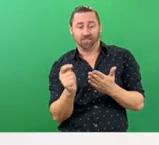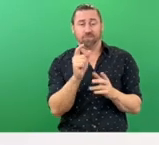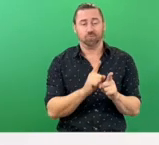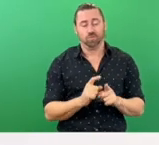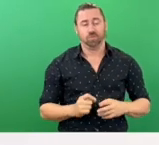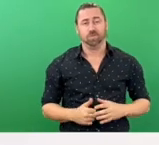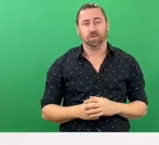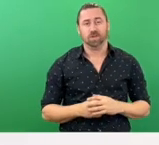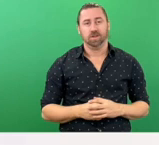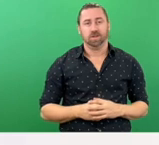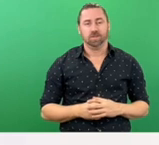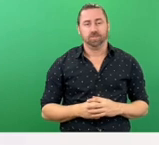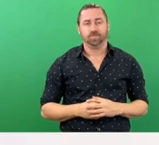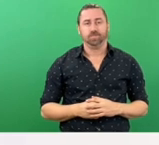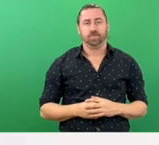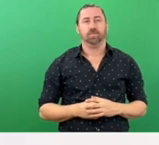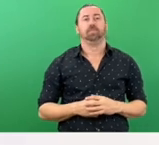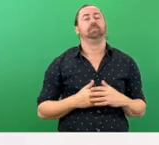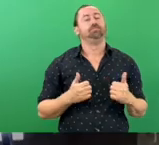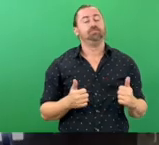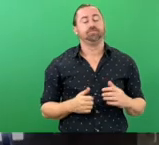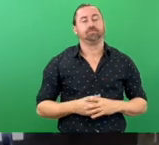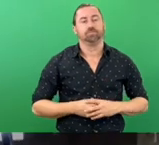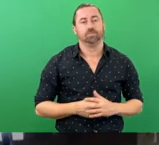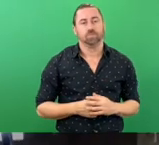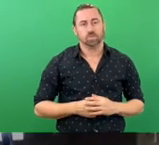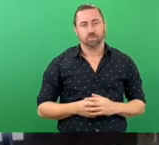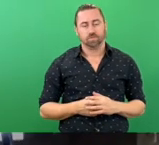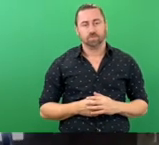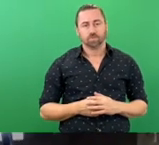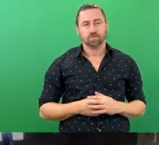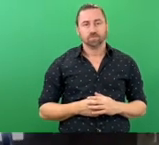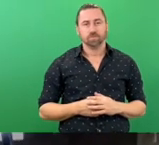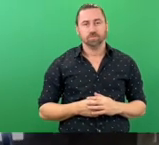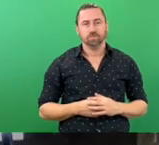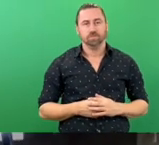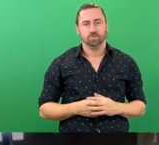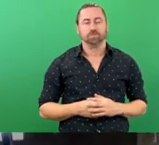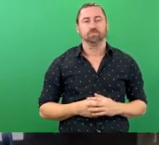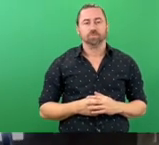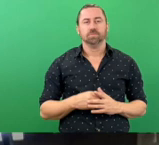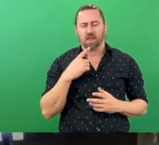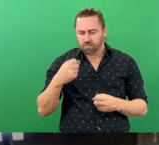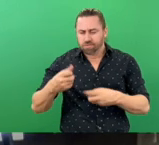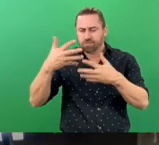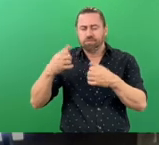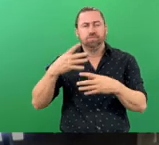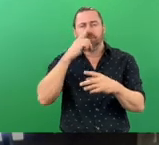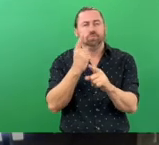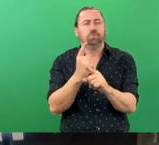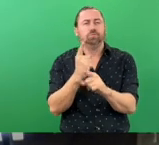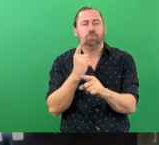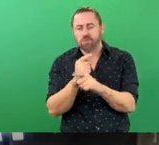this morning. All right, so let's switch back now to me here. Okay, And one of the things, and I see in the chat a lot of